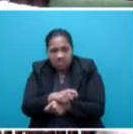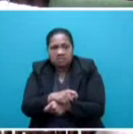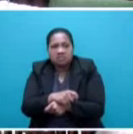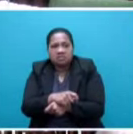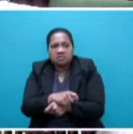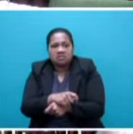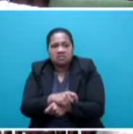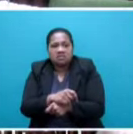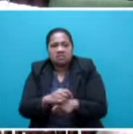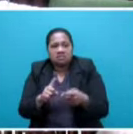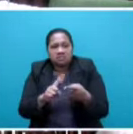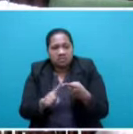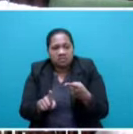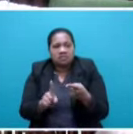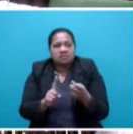And